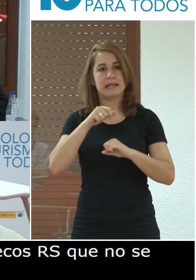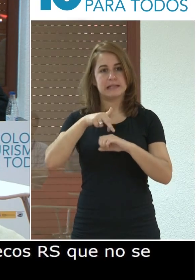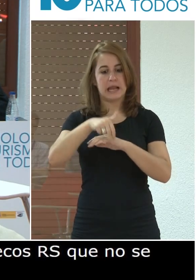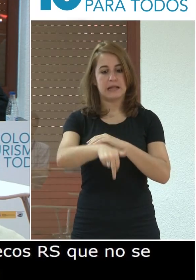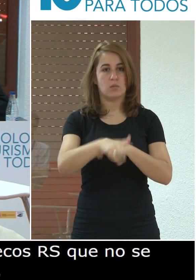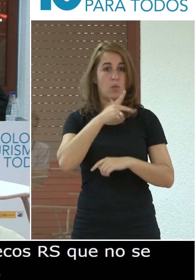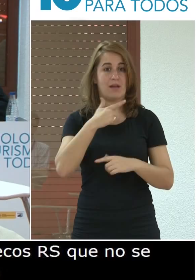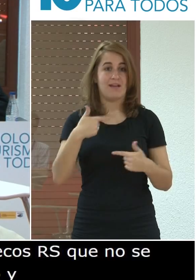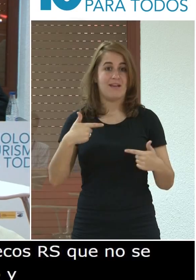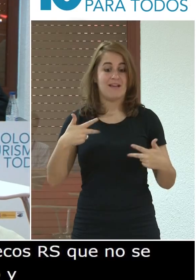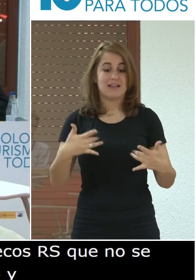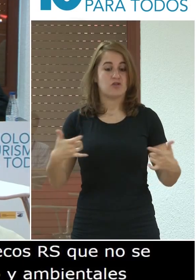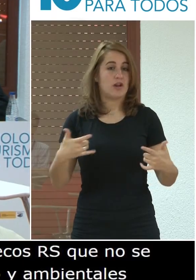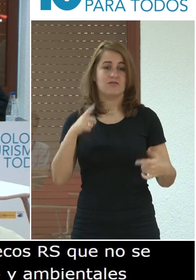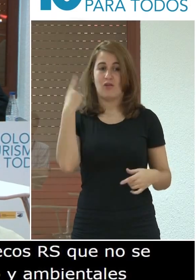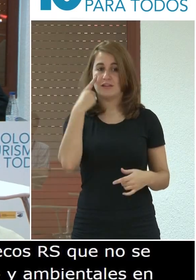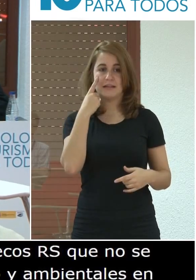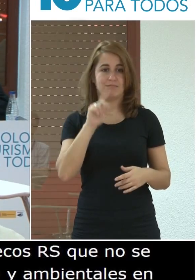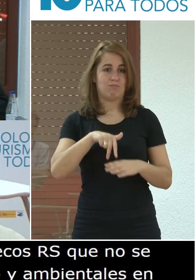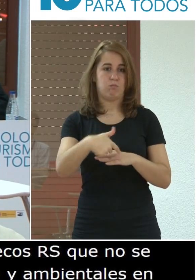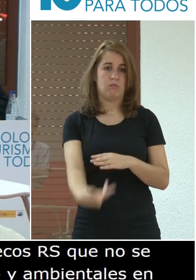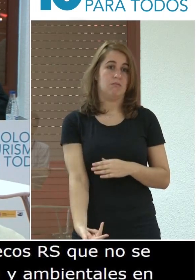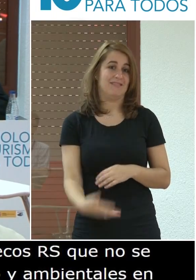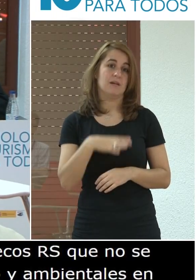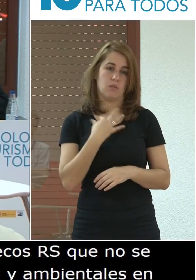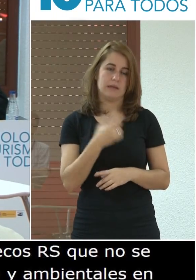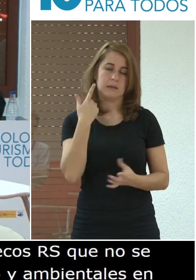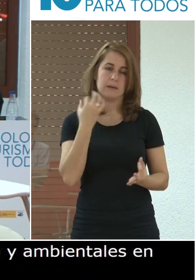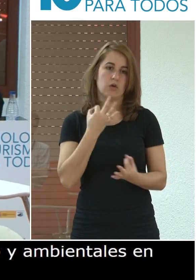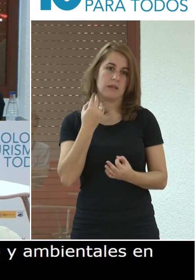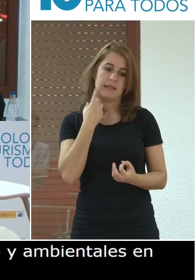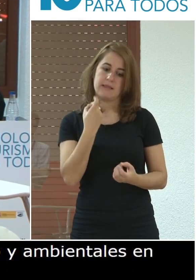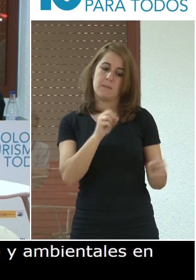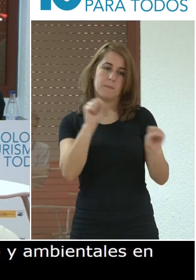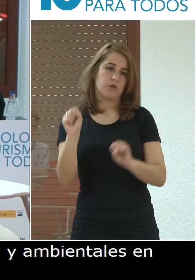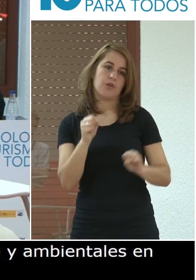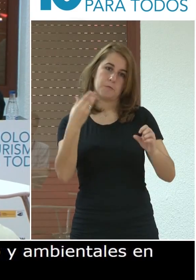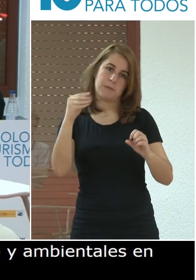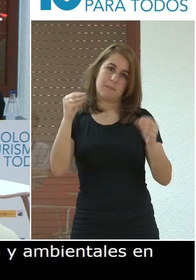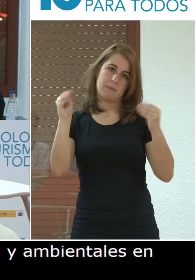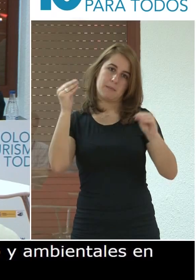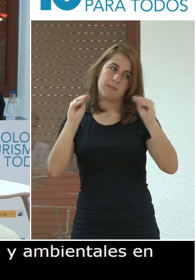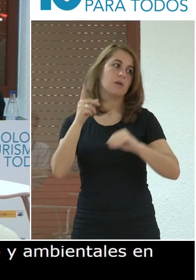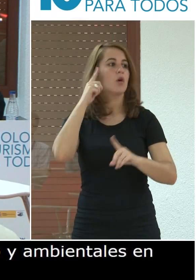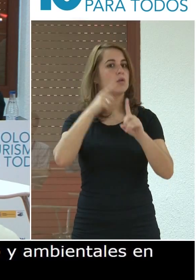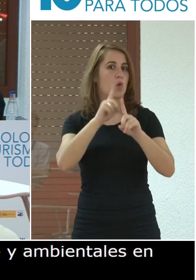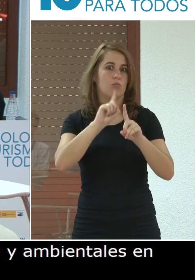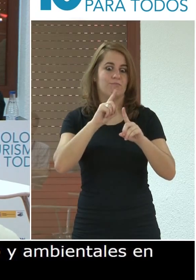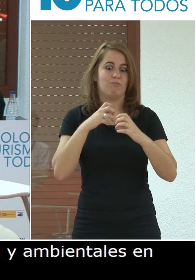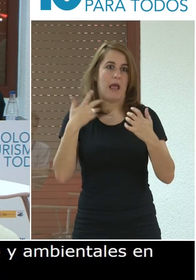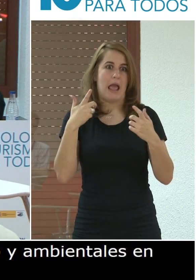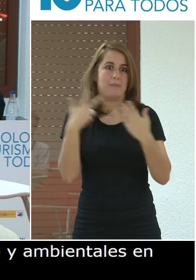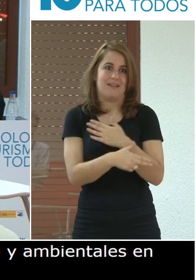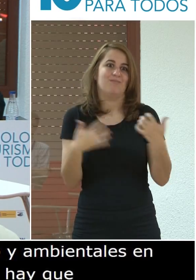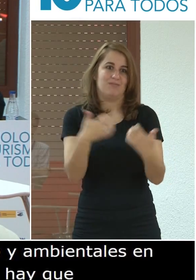to watch out for the staircases, downward staircases, because the lasers can't detect them. So we have to establish additional protection